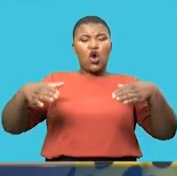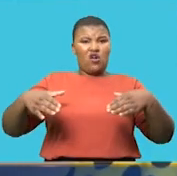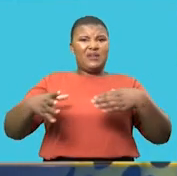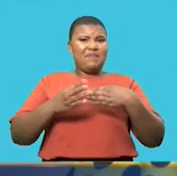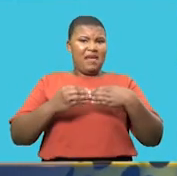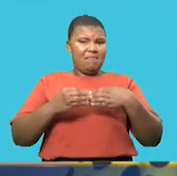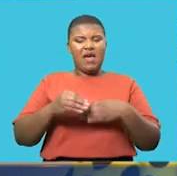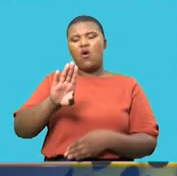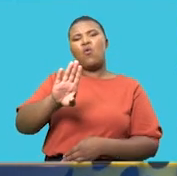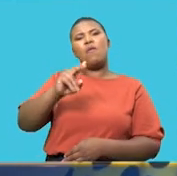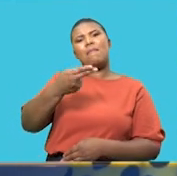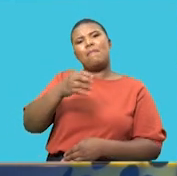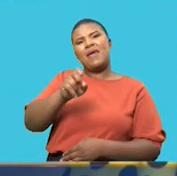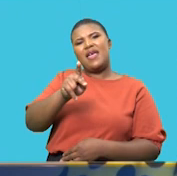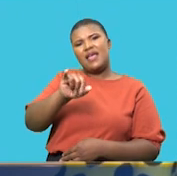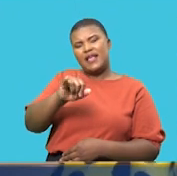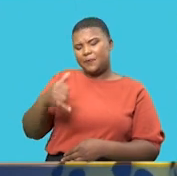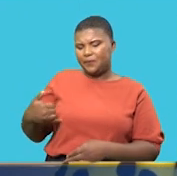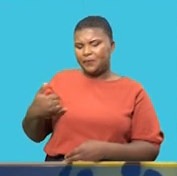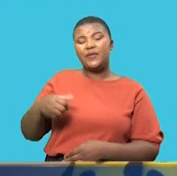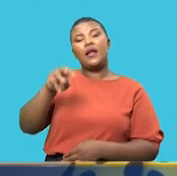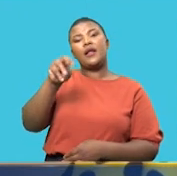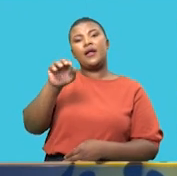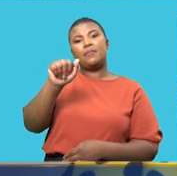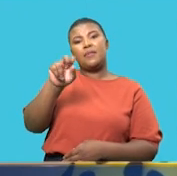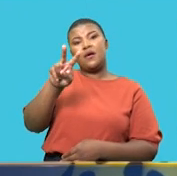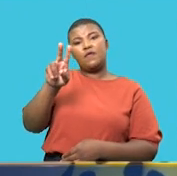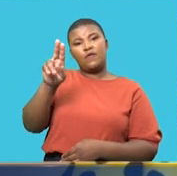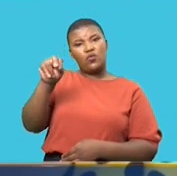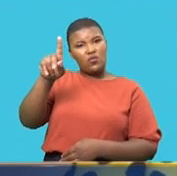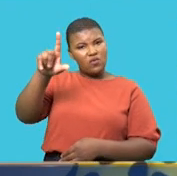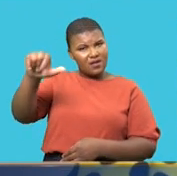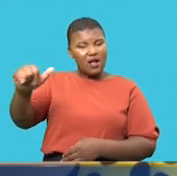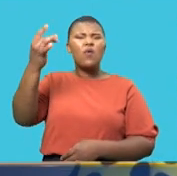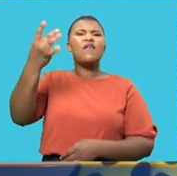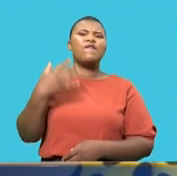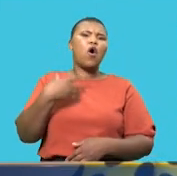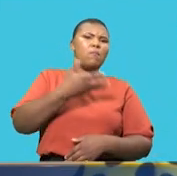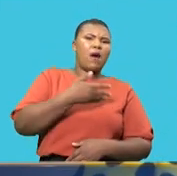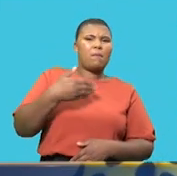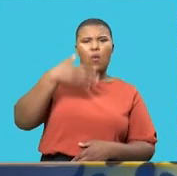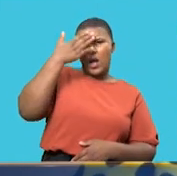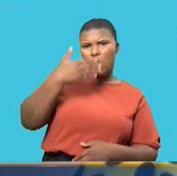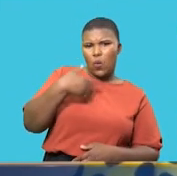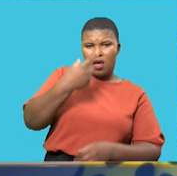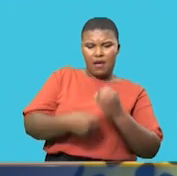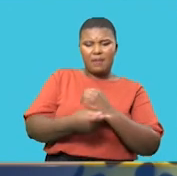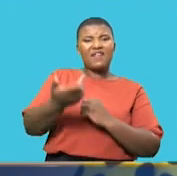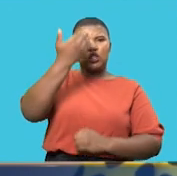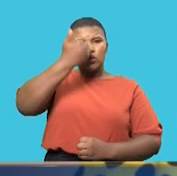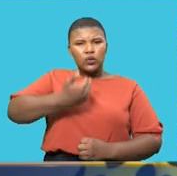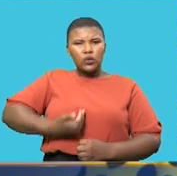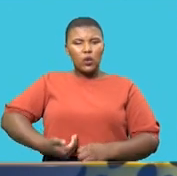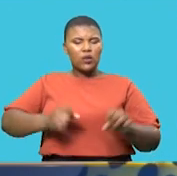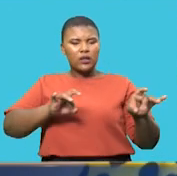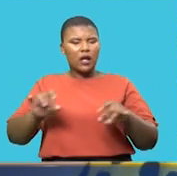mavundla elunguru identify ya mama hore there's a need ya mama wa sokola since I took stroke for a long time. She